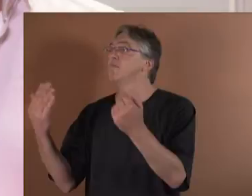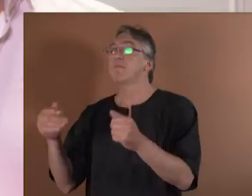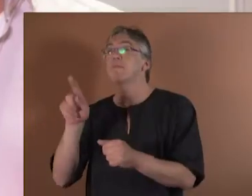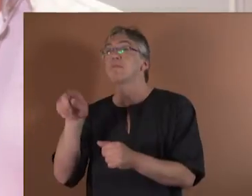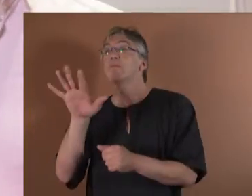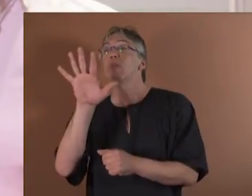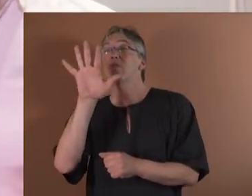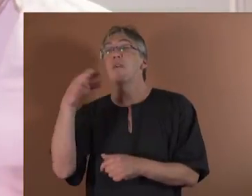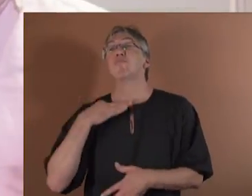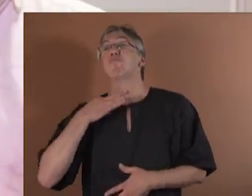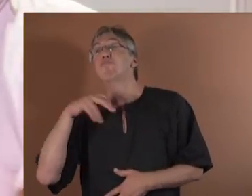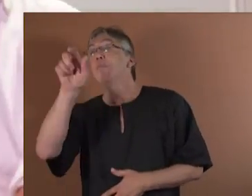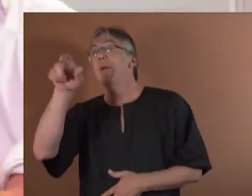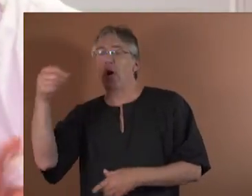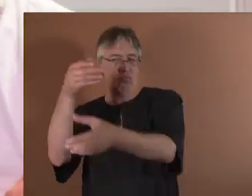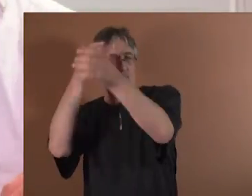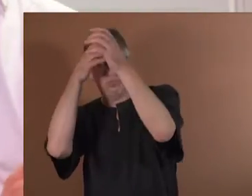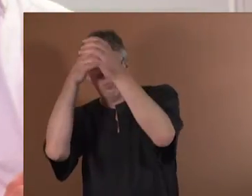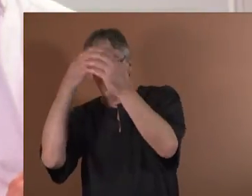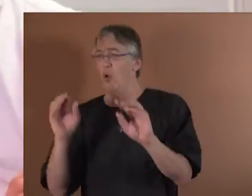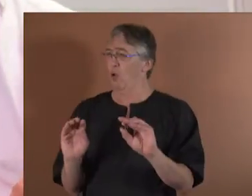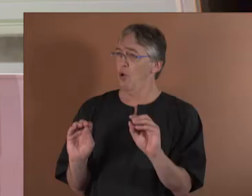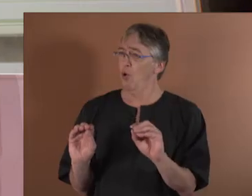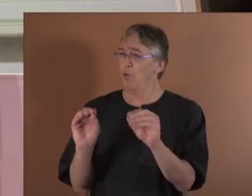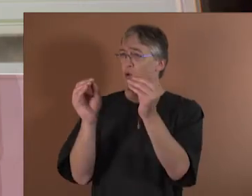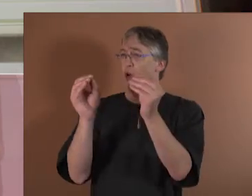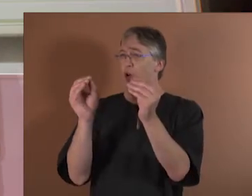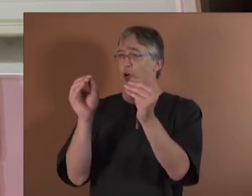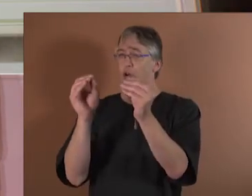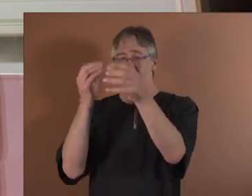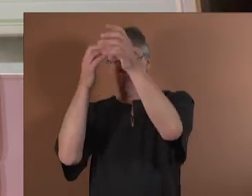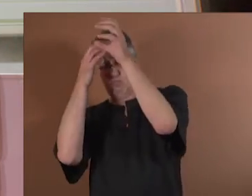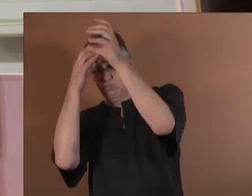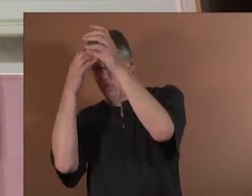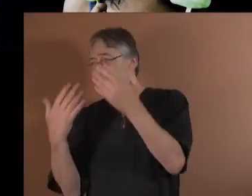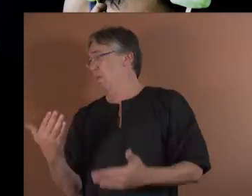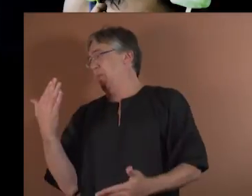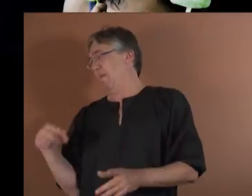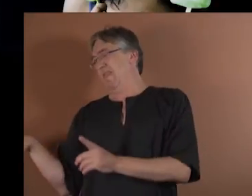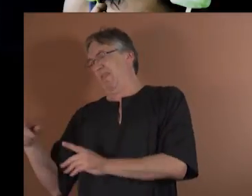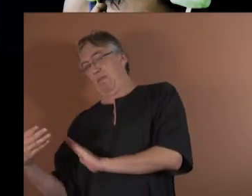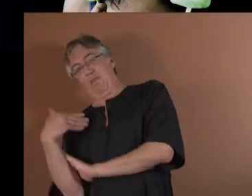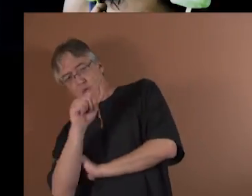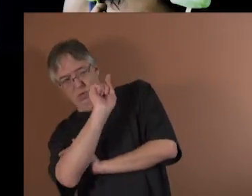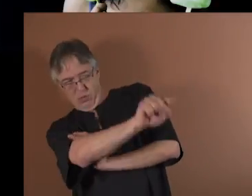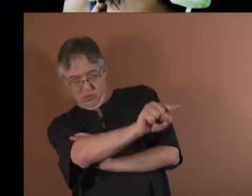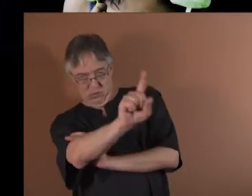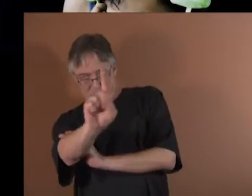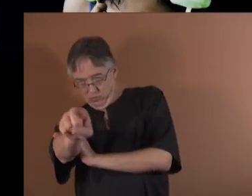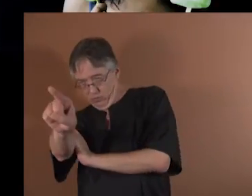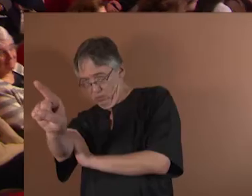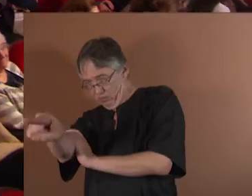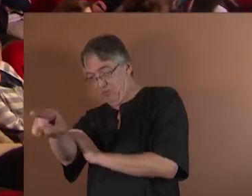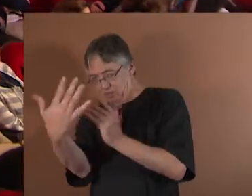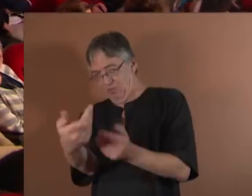art. Please, 5 young... ...maybe prearranged people... ...this is your cue to stand